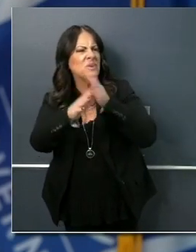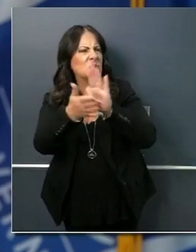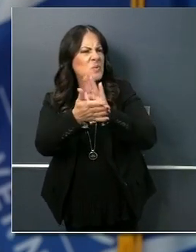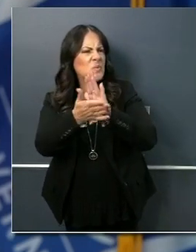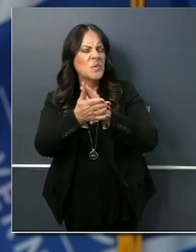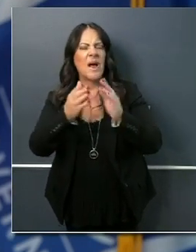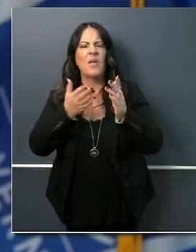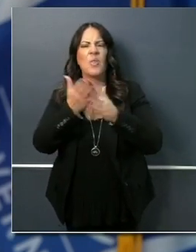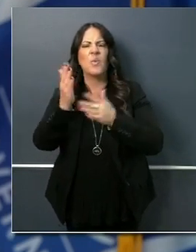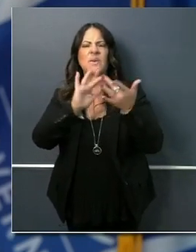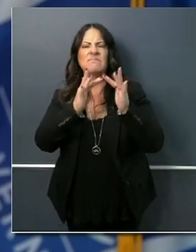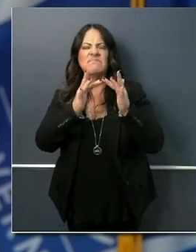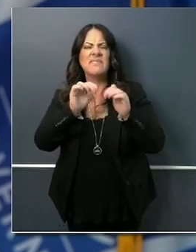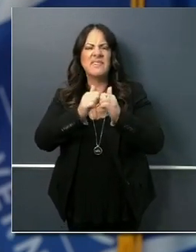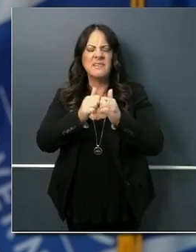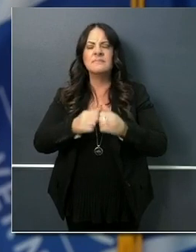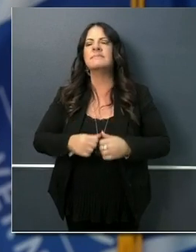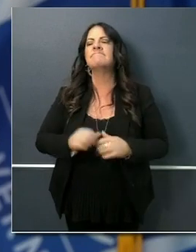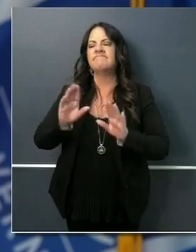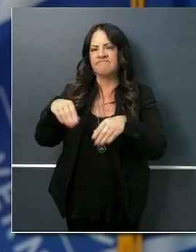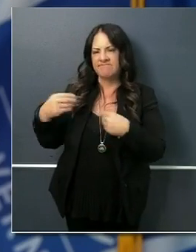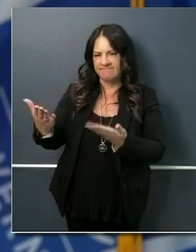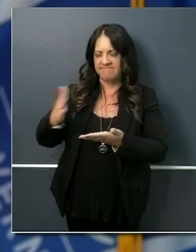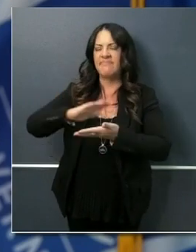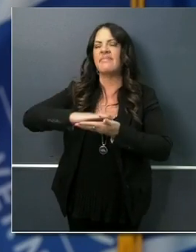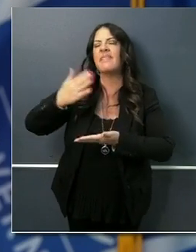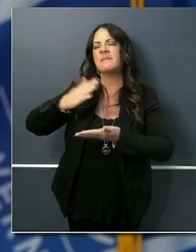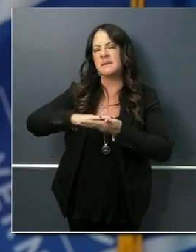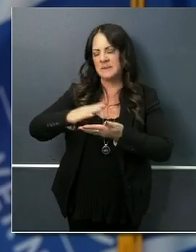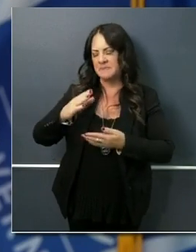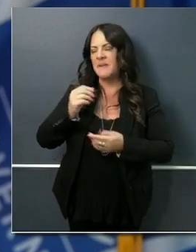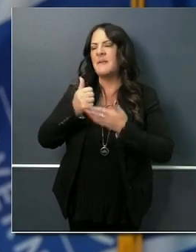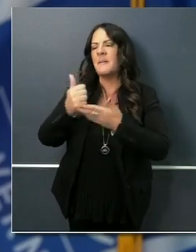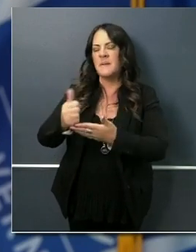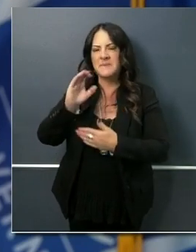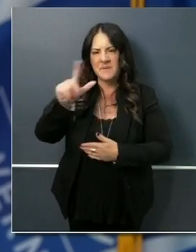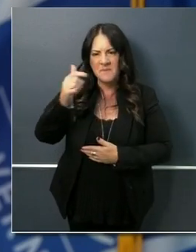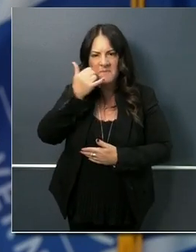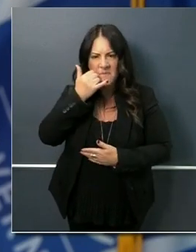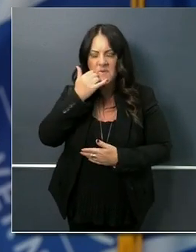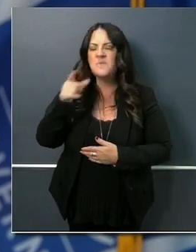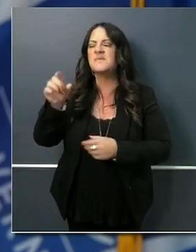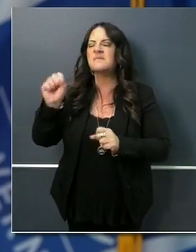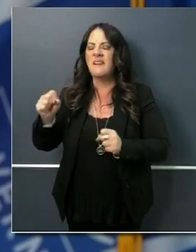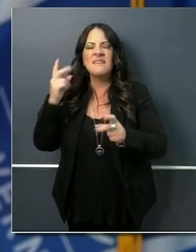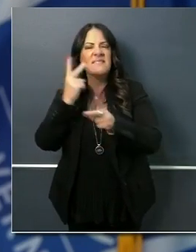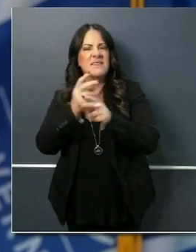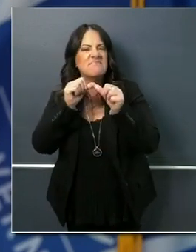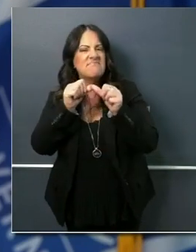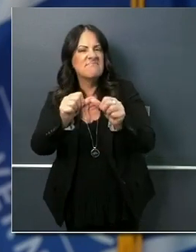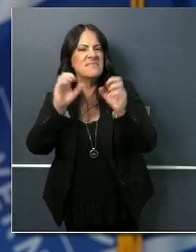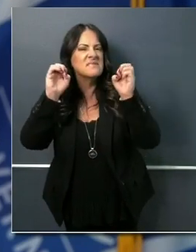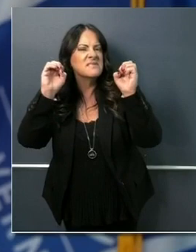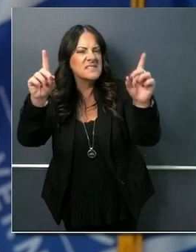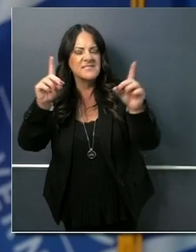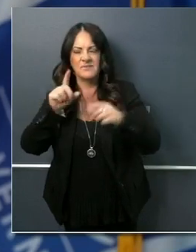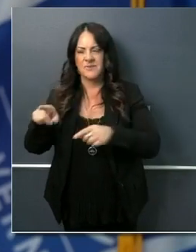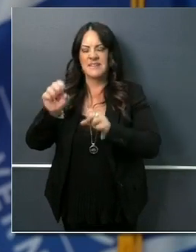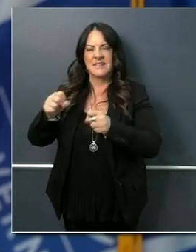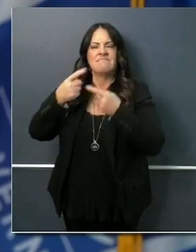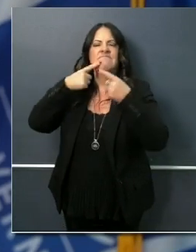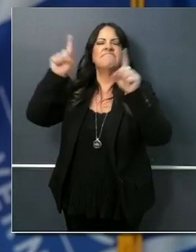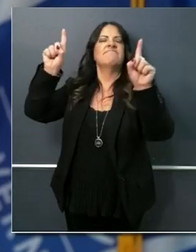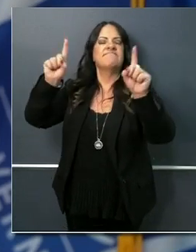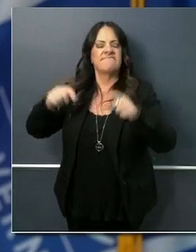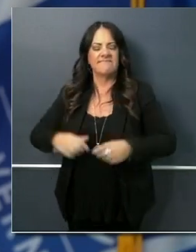cell phone access, but also that laptop that helps them and connects them to the resources and education that they need to be successful.